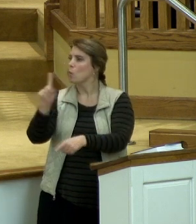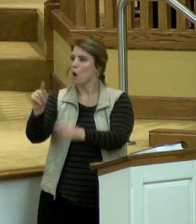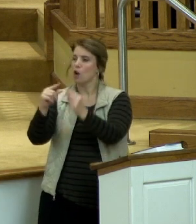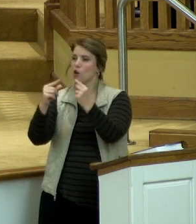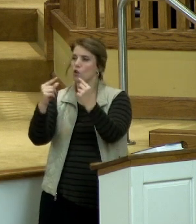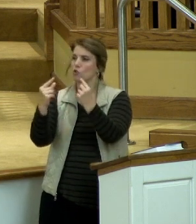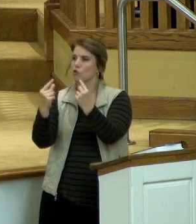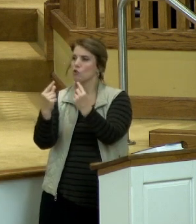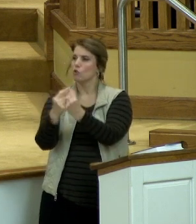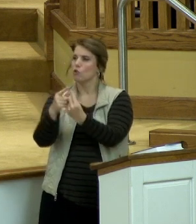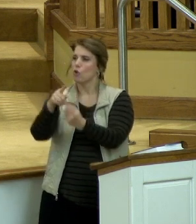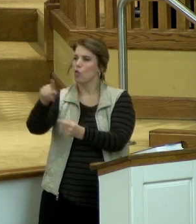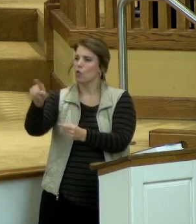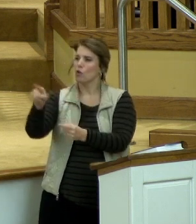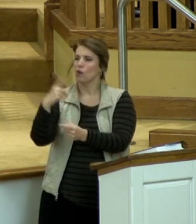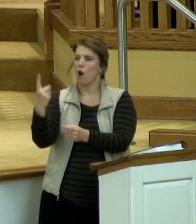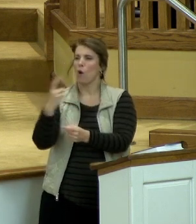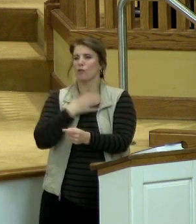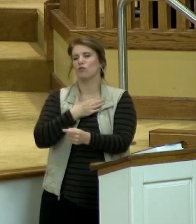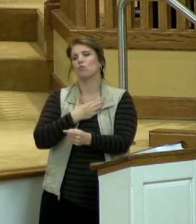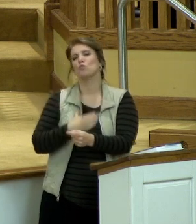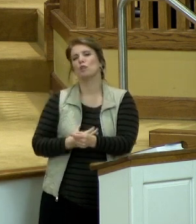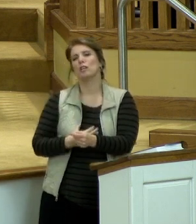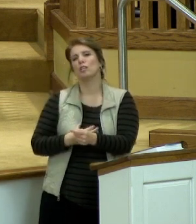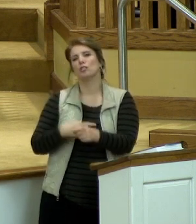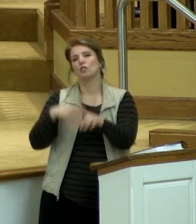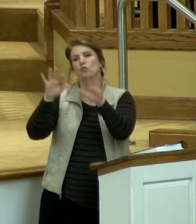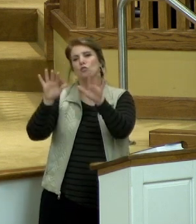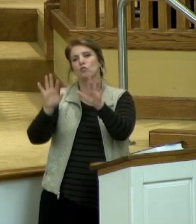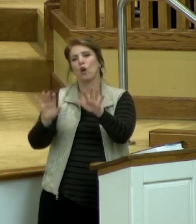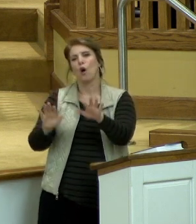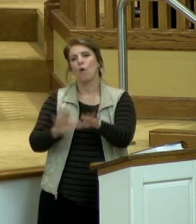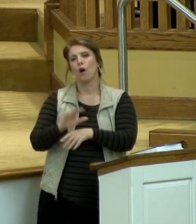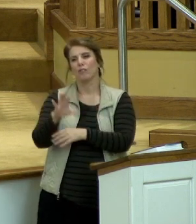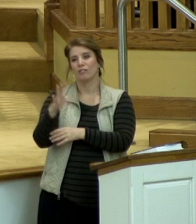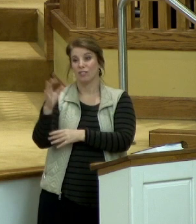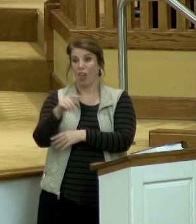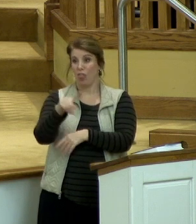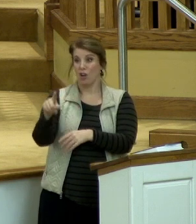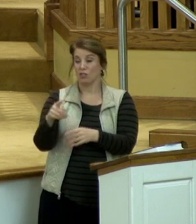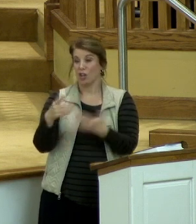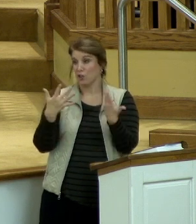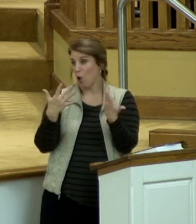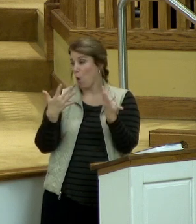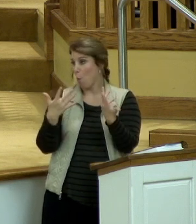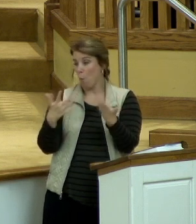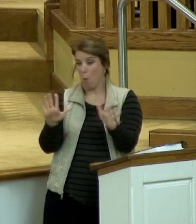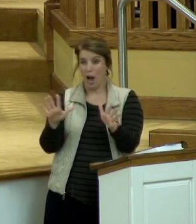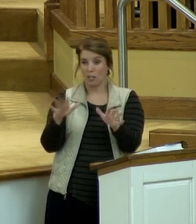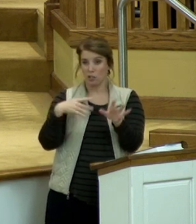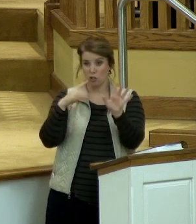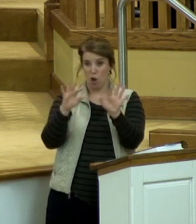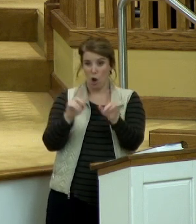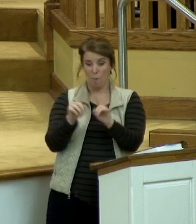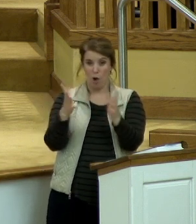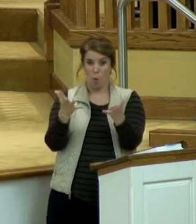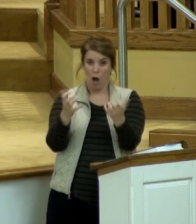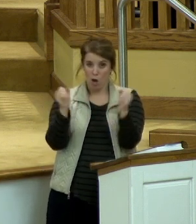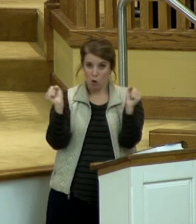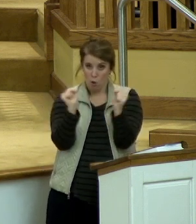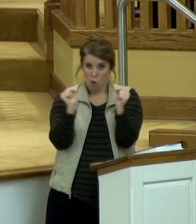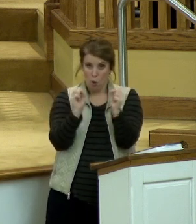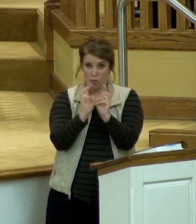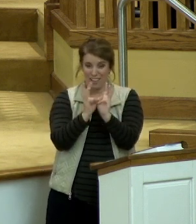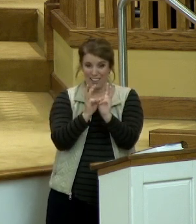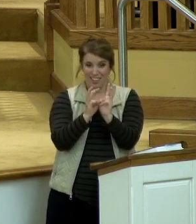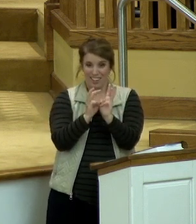be those that always wish it would snow on Christmas, those that don't want snow but just cold weather, and those that would